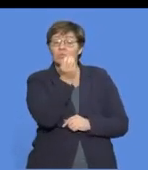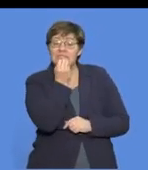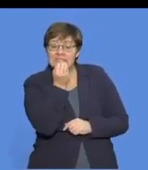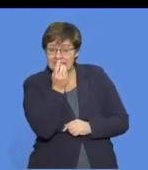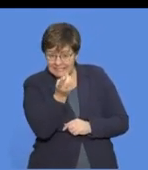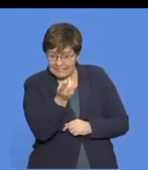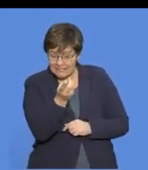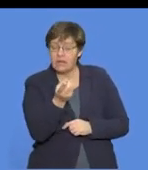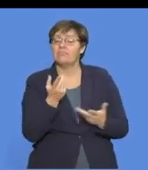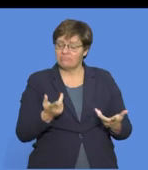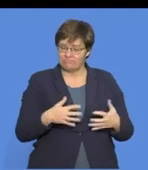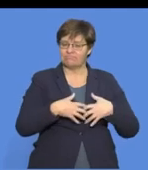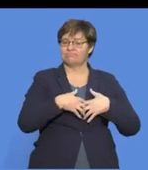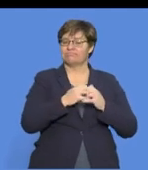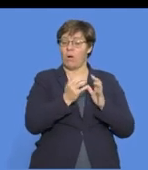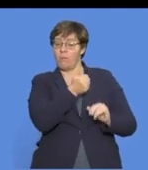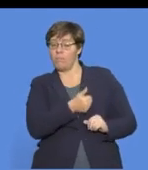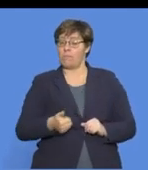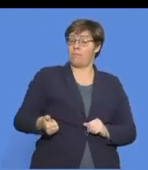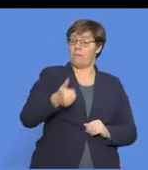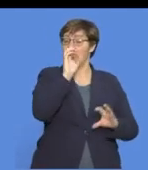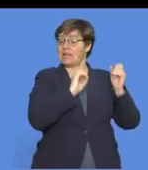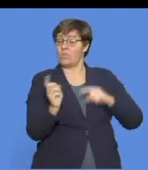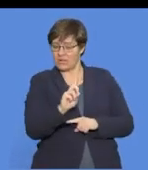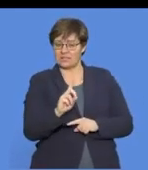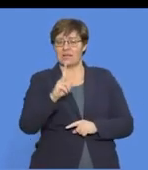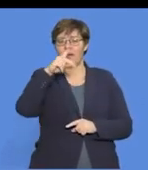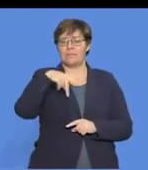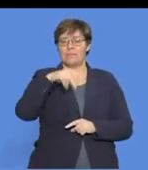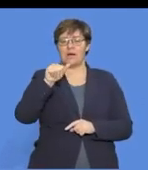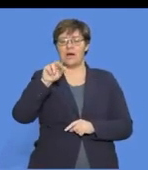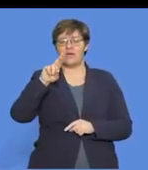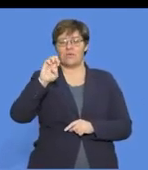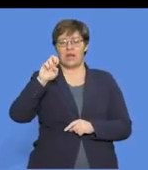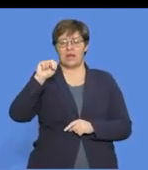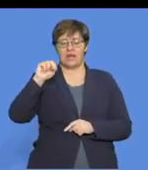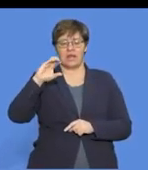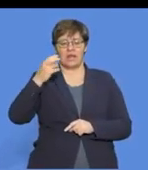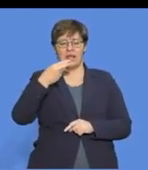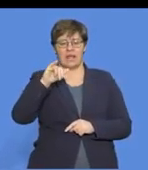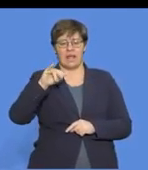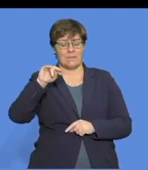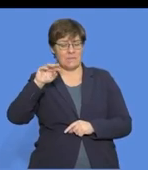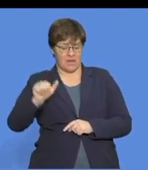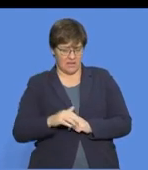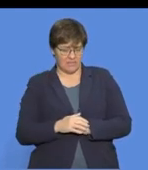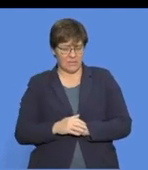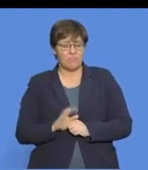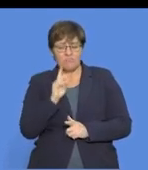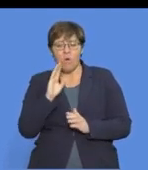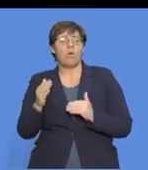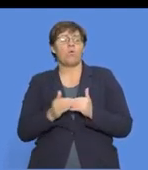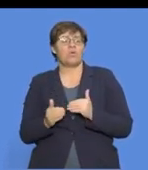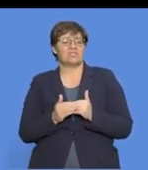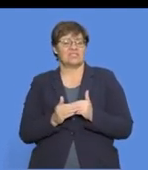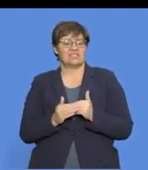made up mainly of parenchyma cells. And they are just ordinary cells. They're probably closest to the drawing